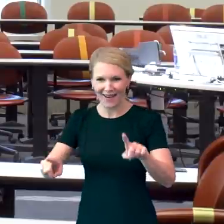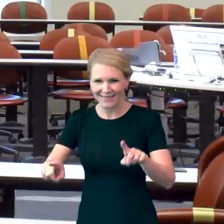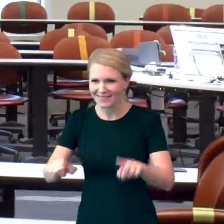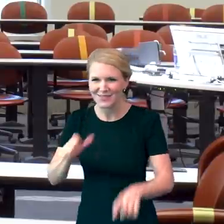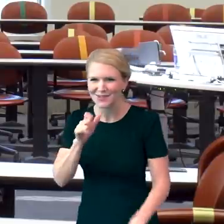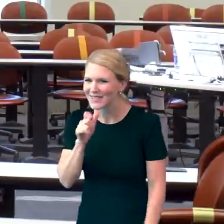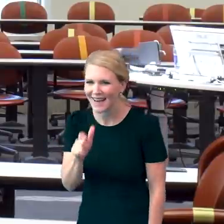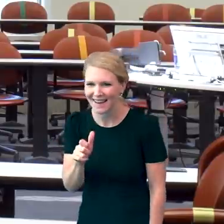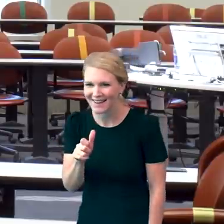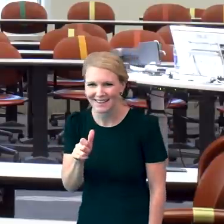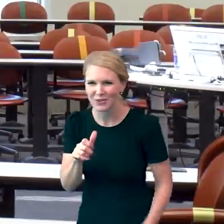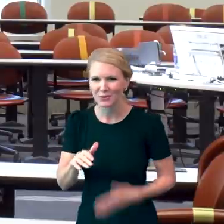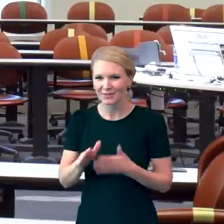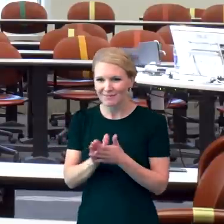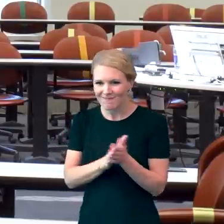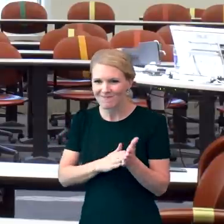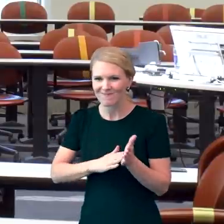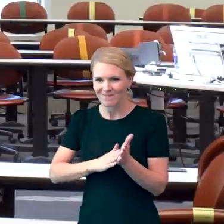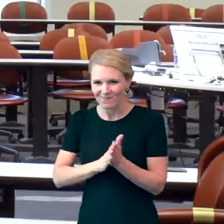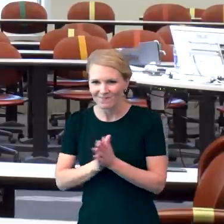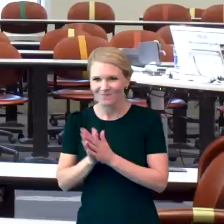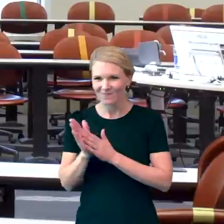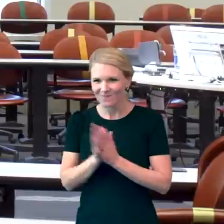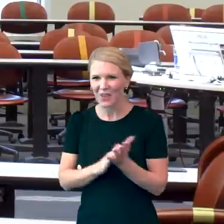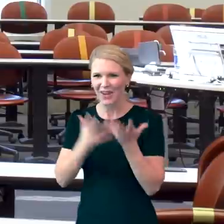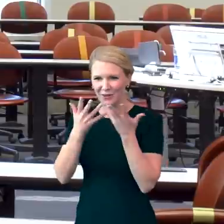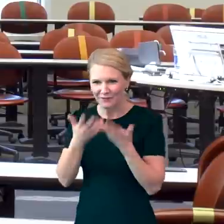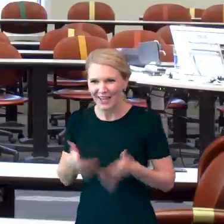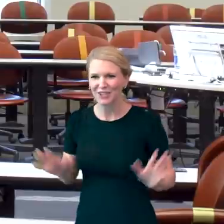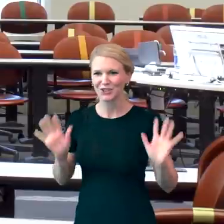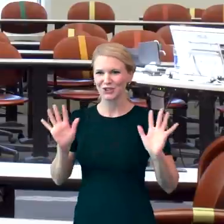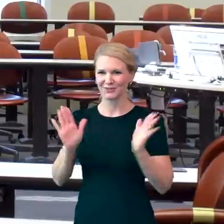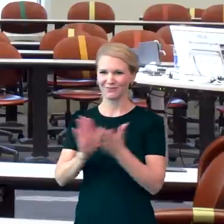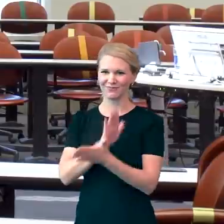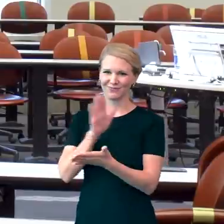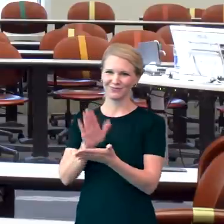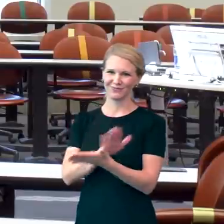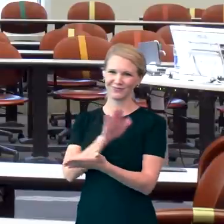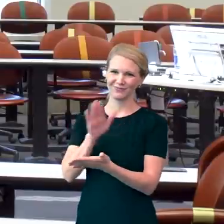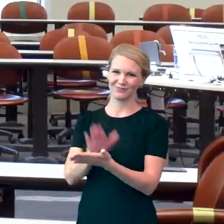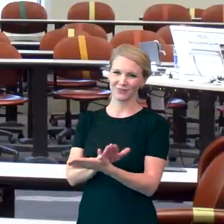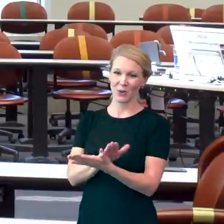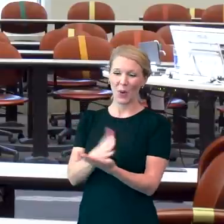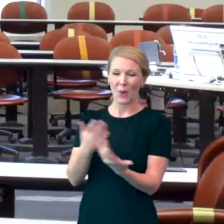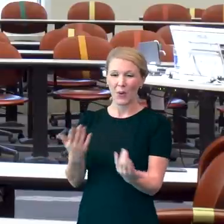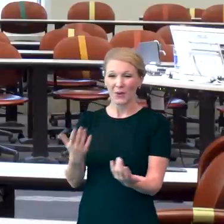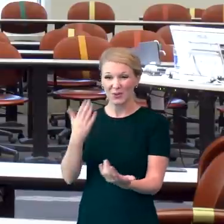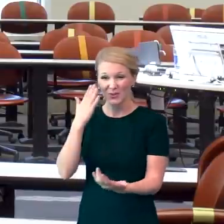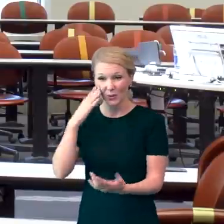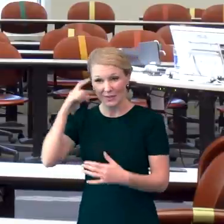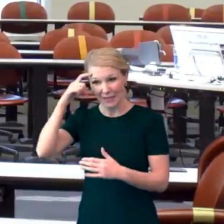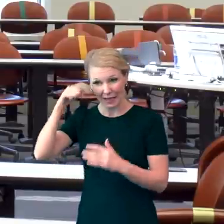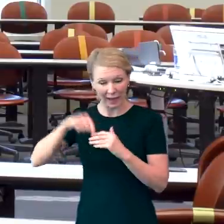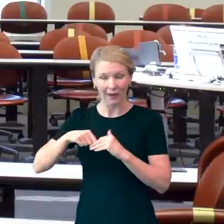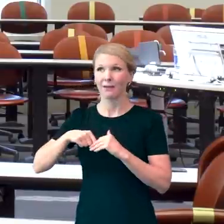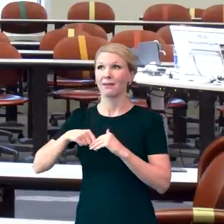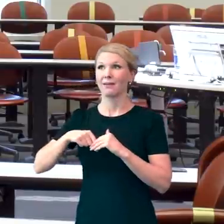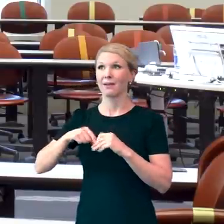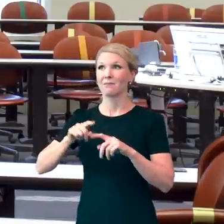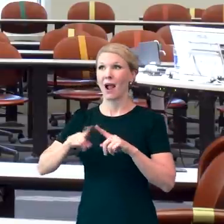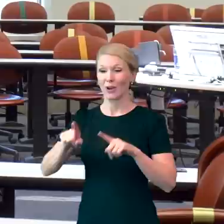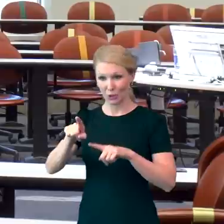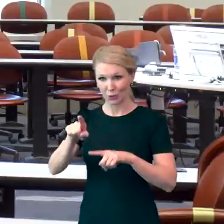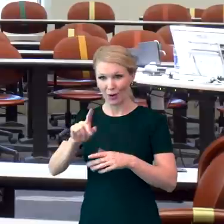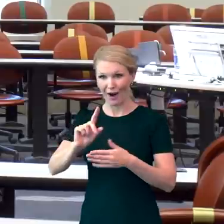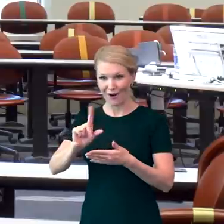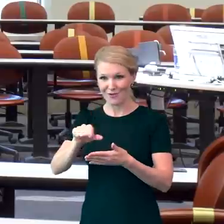you didn't. You pushed through and you finished. You finished. And I don't know if it's sunk in yet,